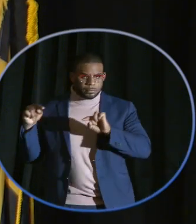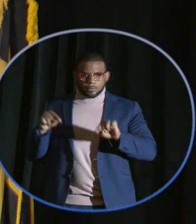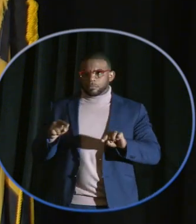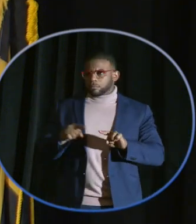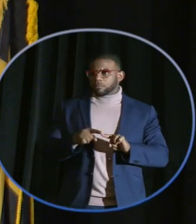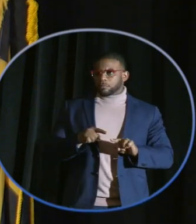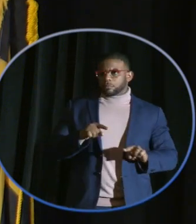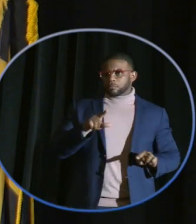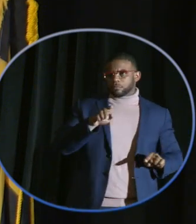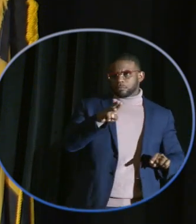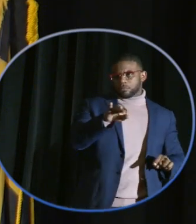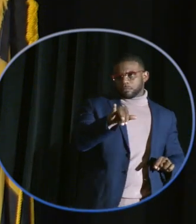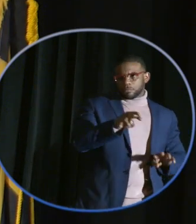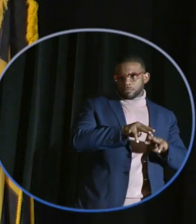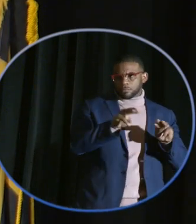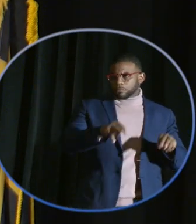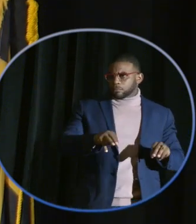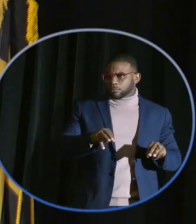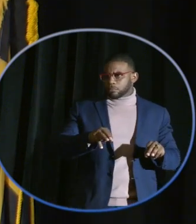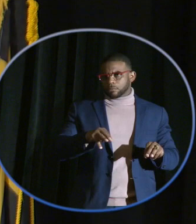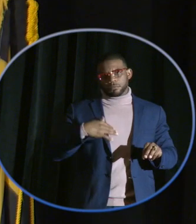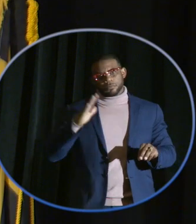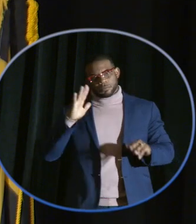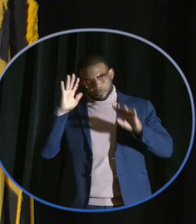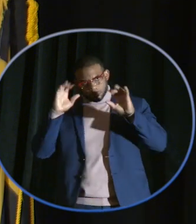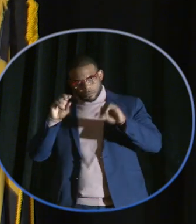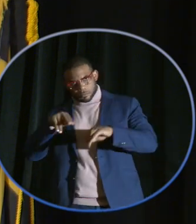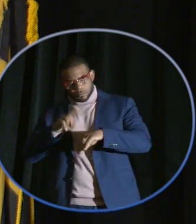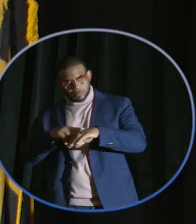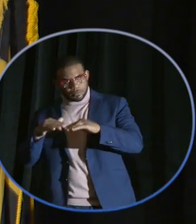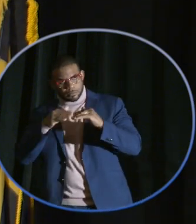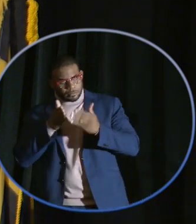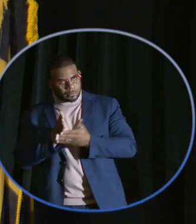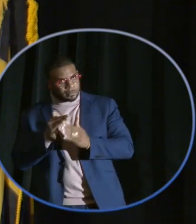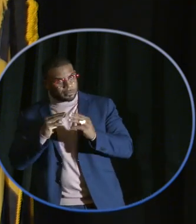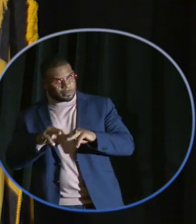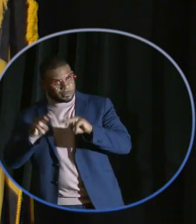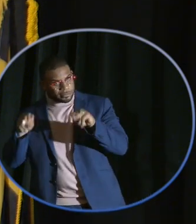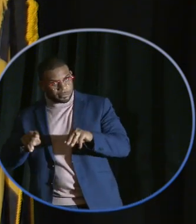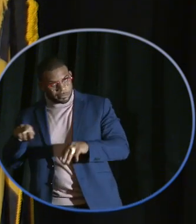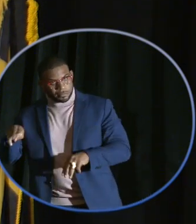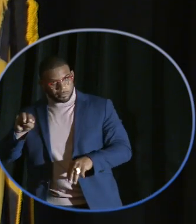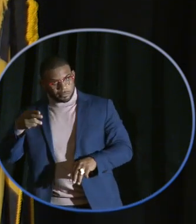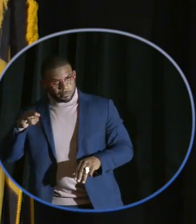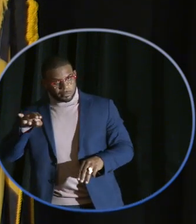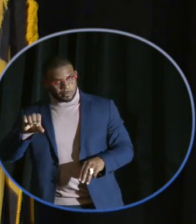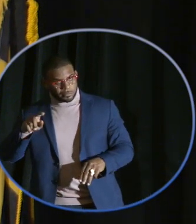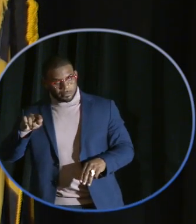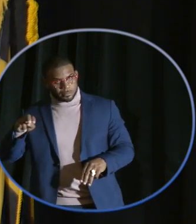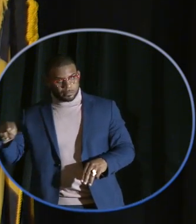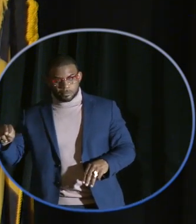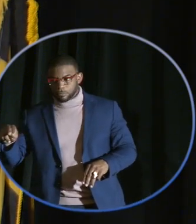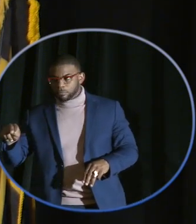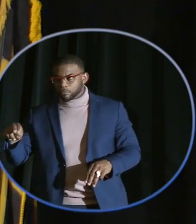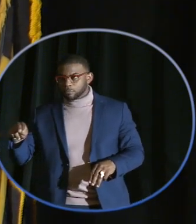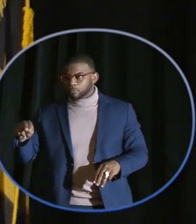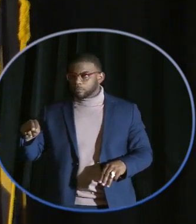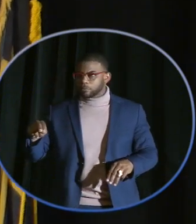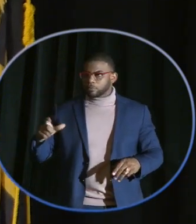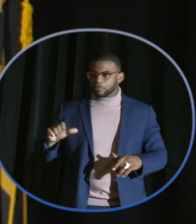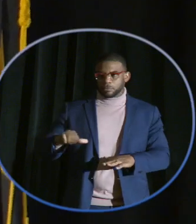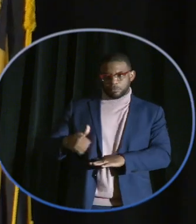to the Lewis Museum, I was the president of the National Civil Rights Museum in Memphis, Tennessee. And there's